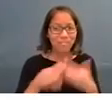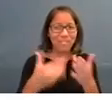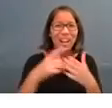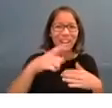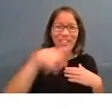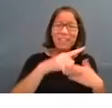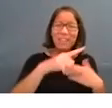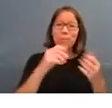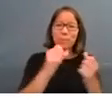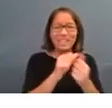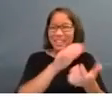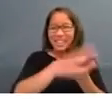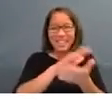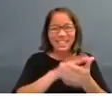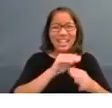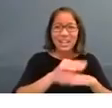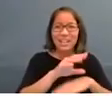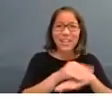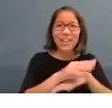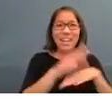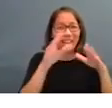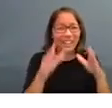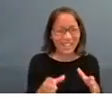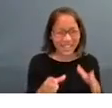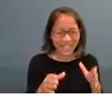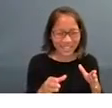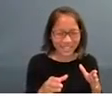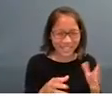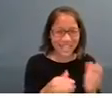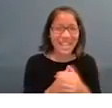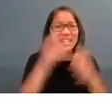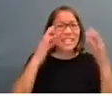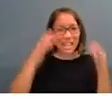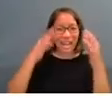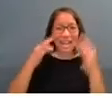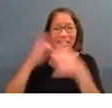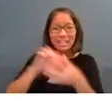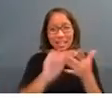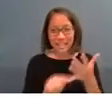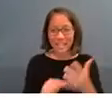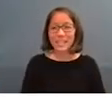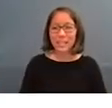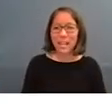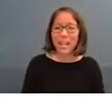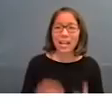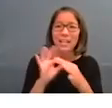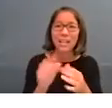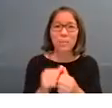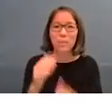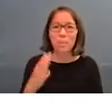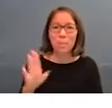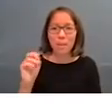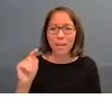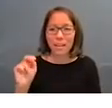like could be benefit from that, the school counselor assesses and makes those determination and then connects it with Bluebonnet Trails. The last thing